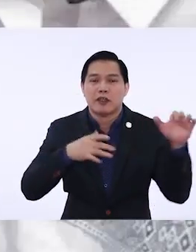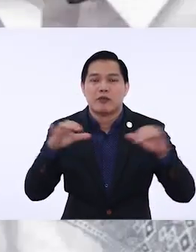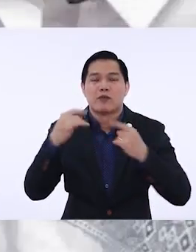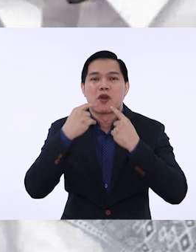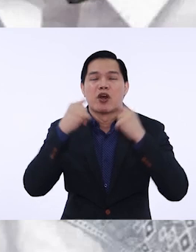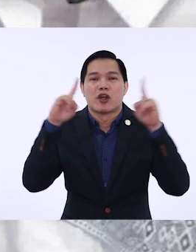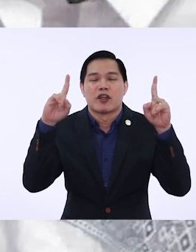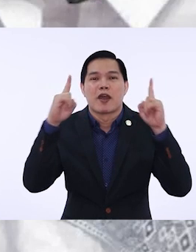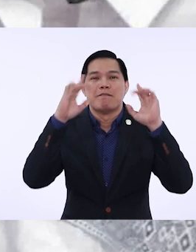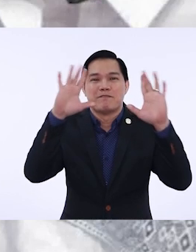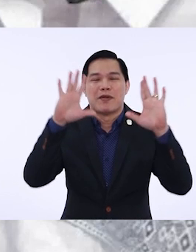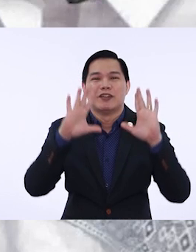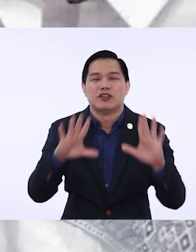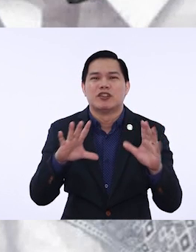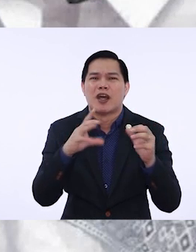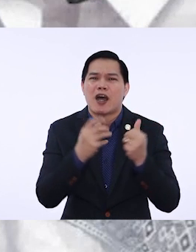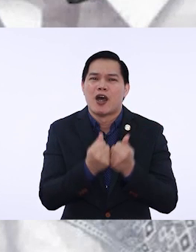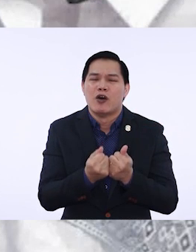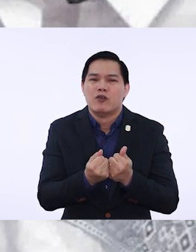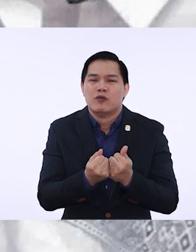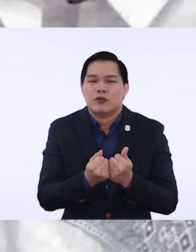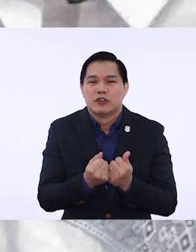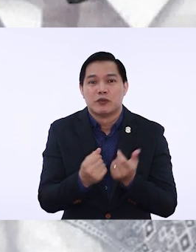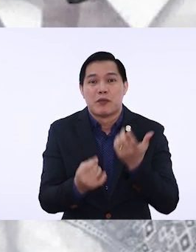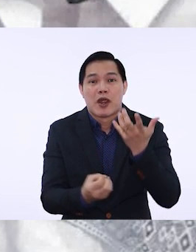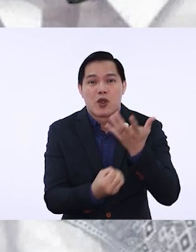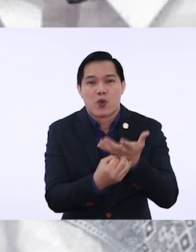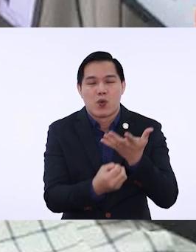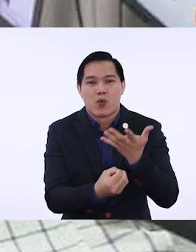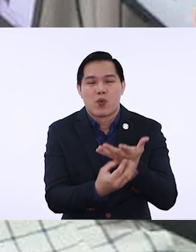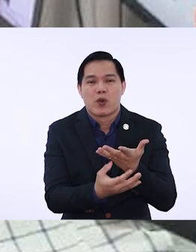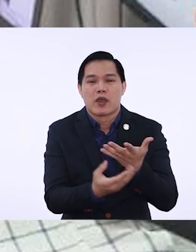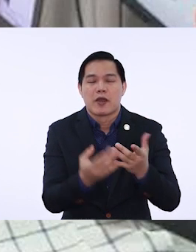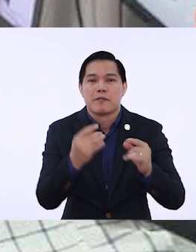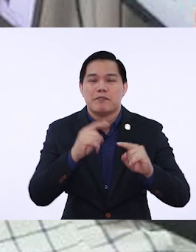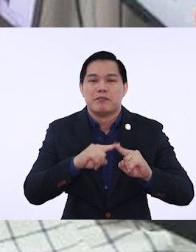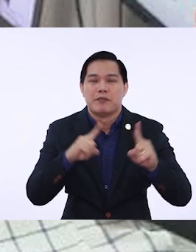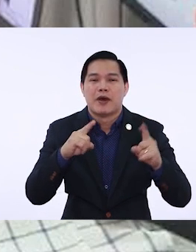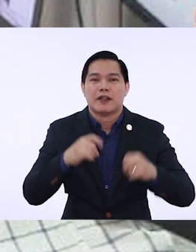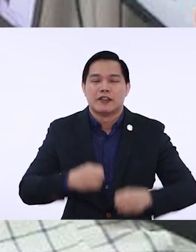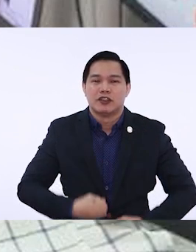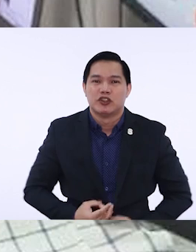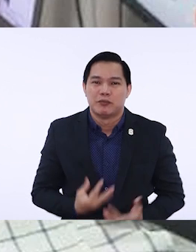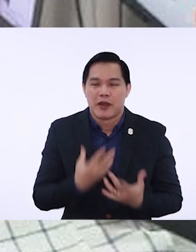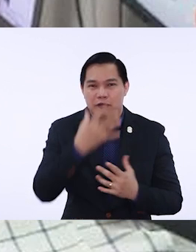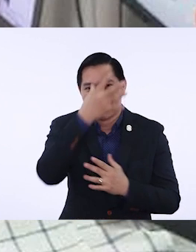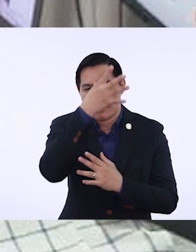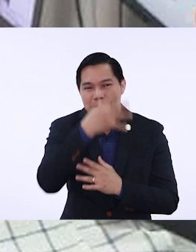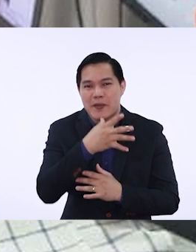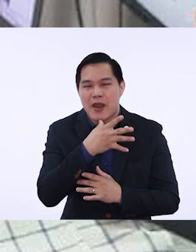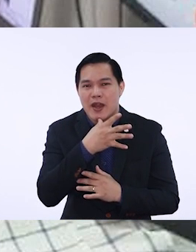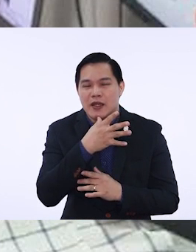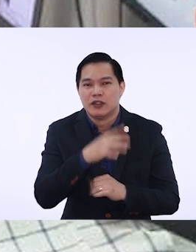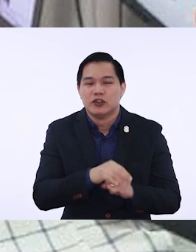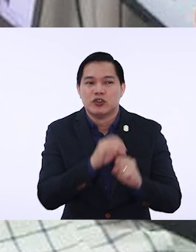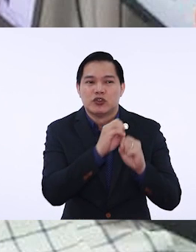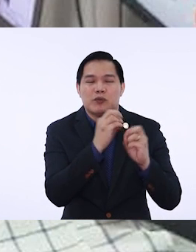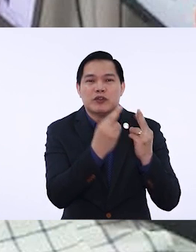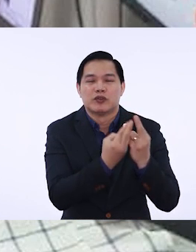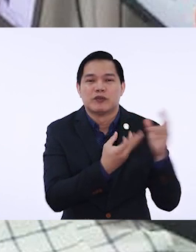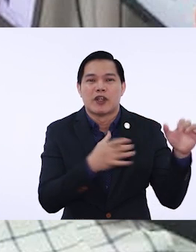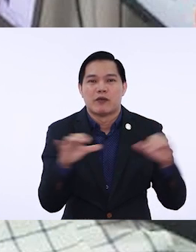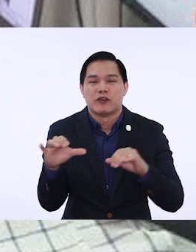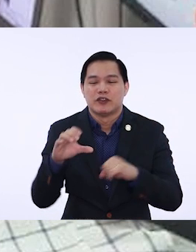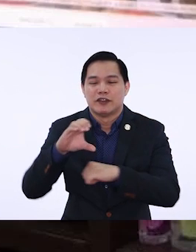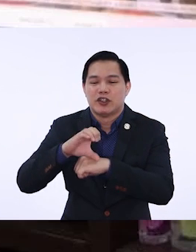conducted. Amazed to see how simple cooking may be, it indeed inspired the parents to engage themselves in webinars conducted